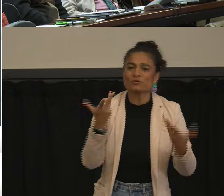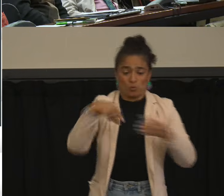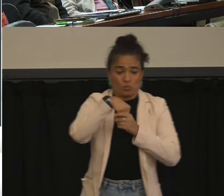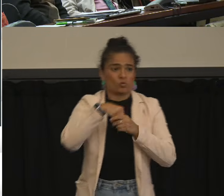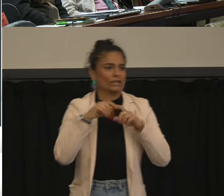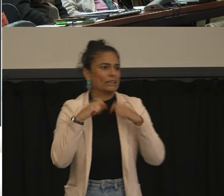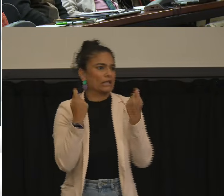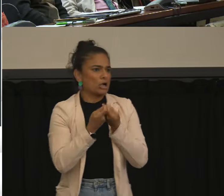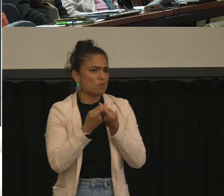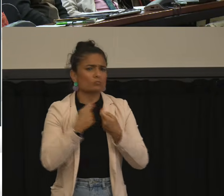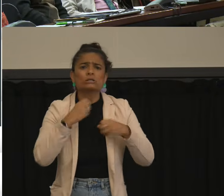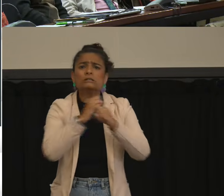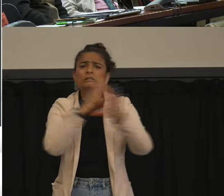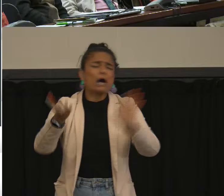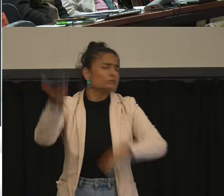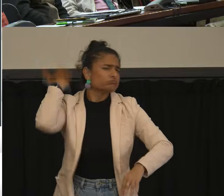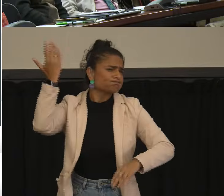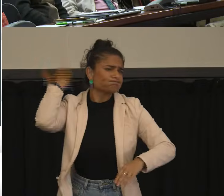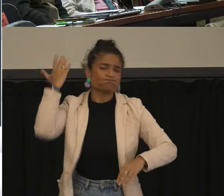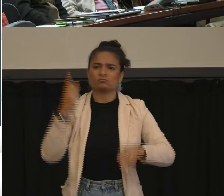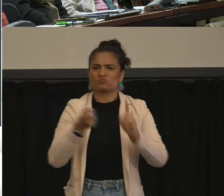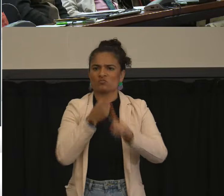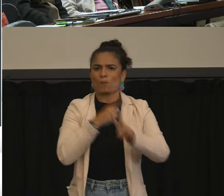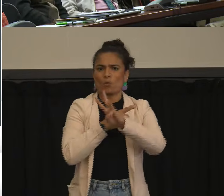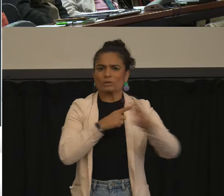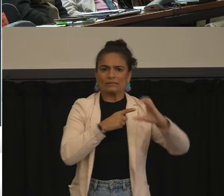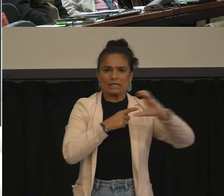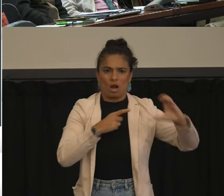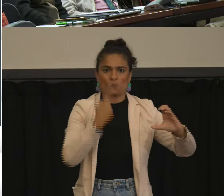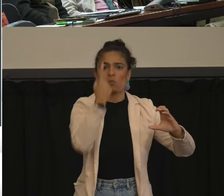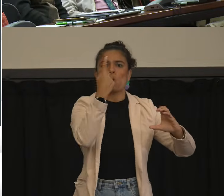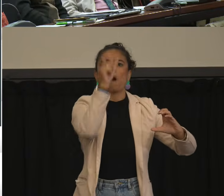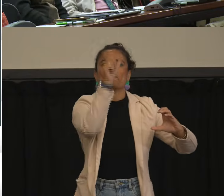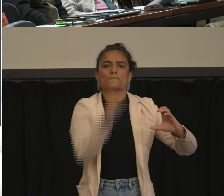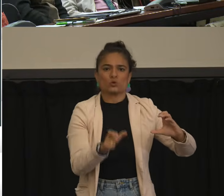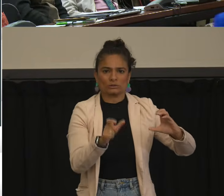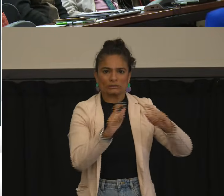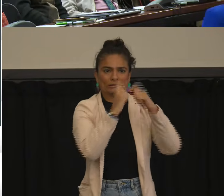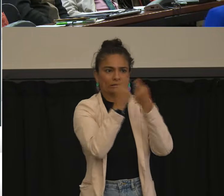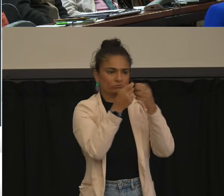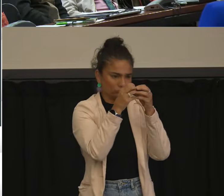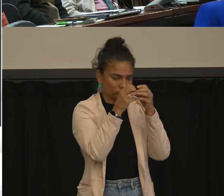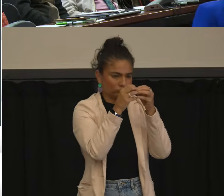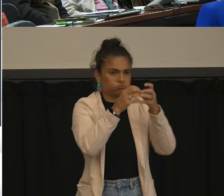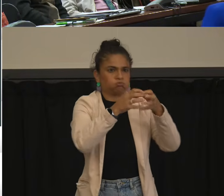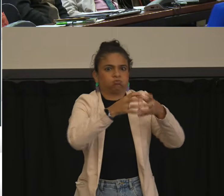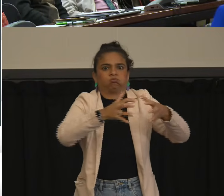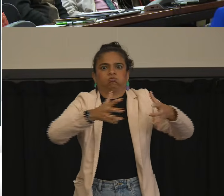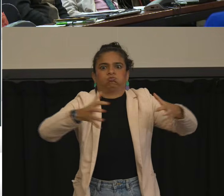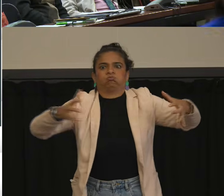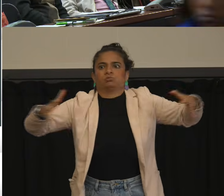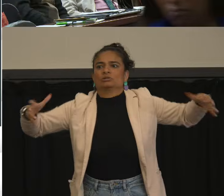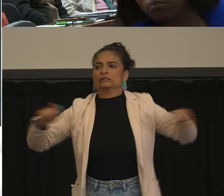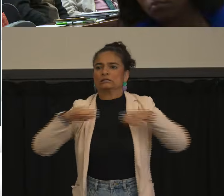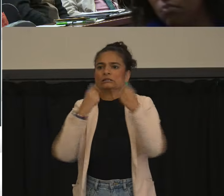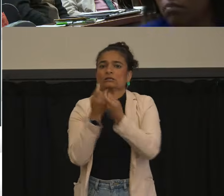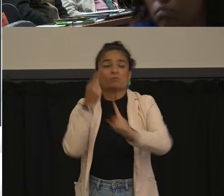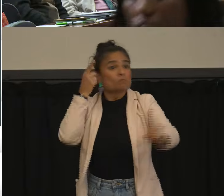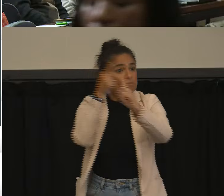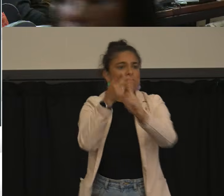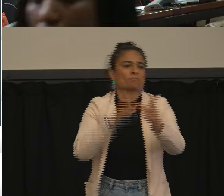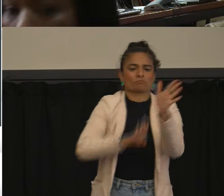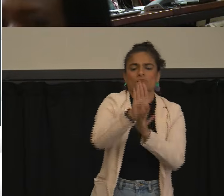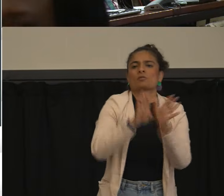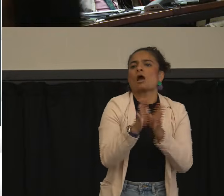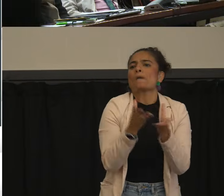5-minute presentation on who HandLab is. We started in the Western Cape. It grew from one